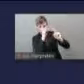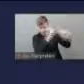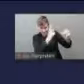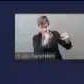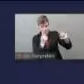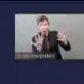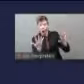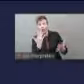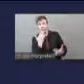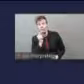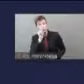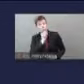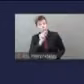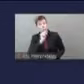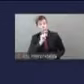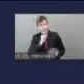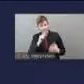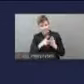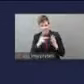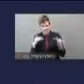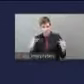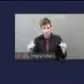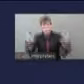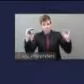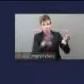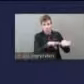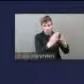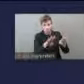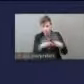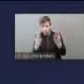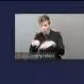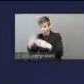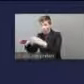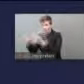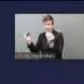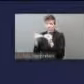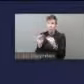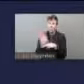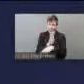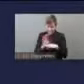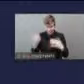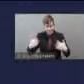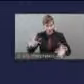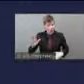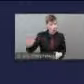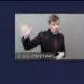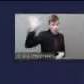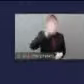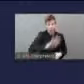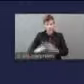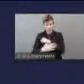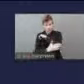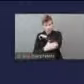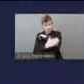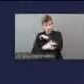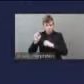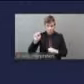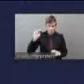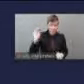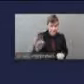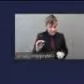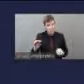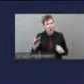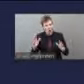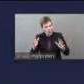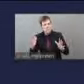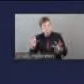a country, and arguably we haven't as a state, adopted them as rigorously as frankly we should have.